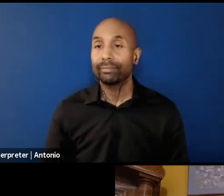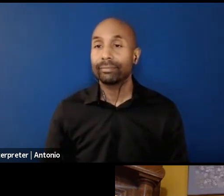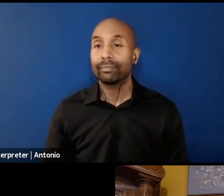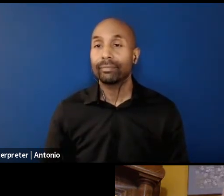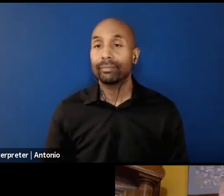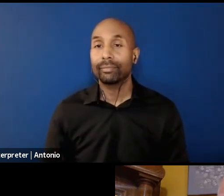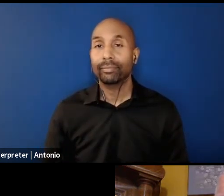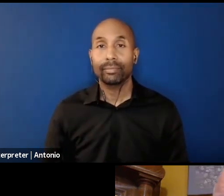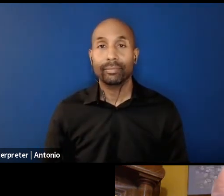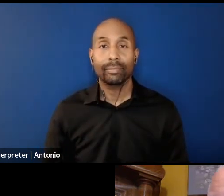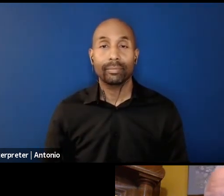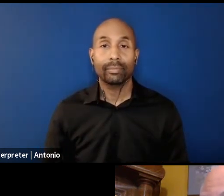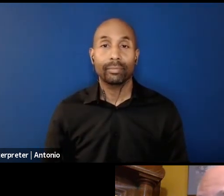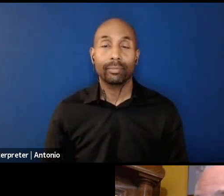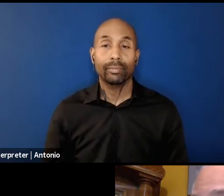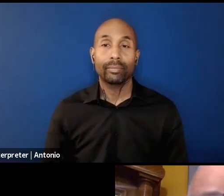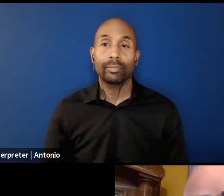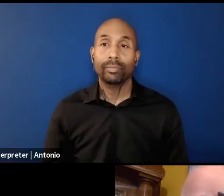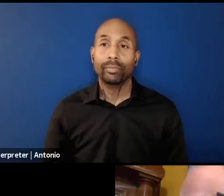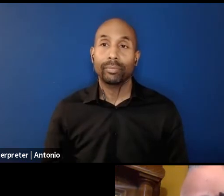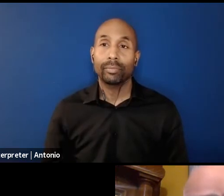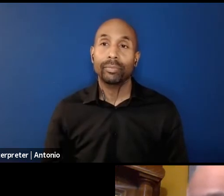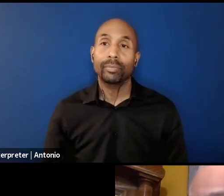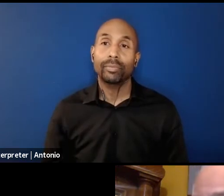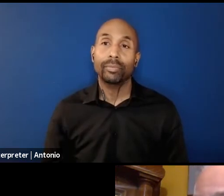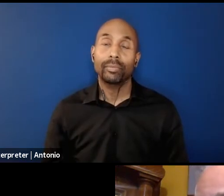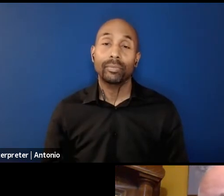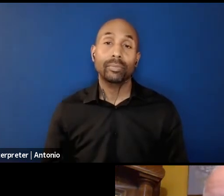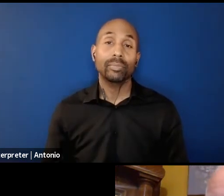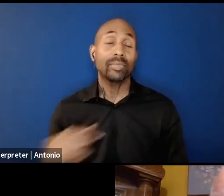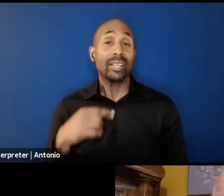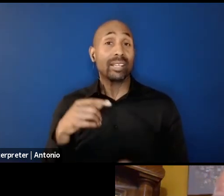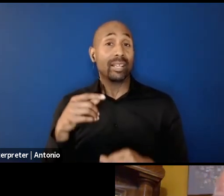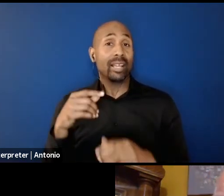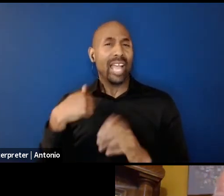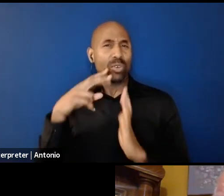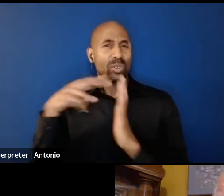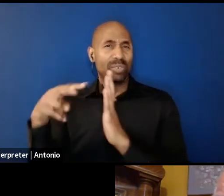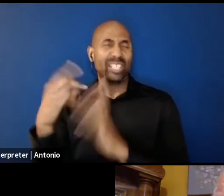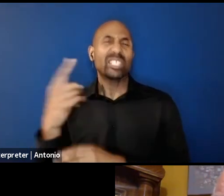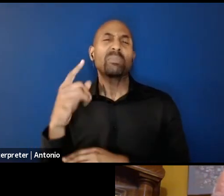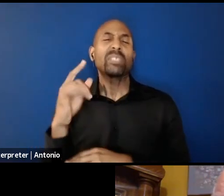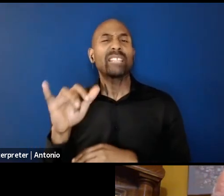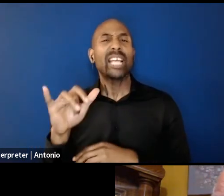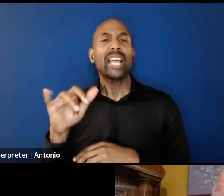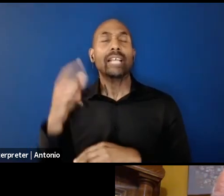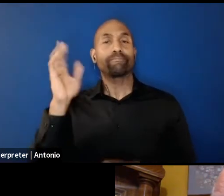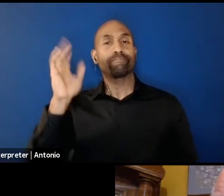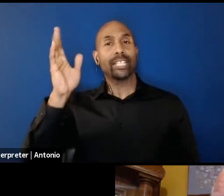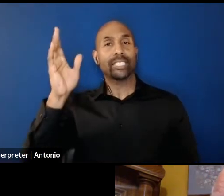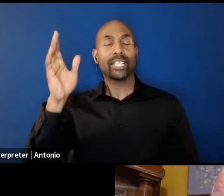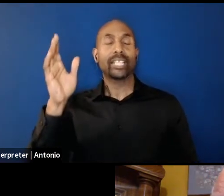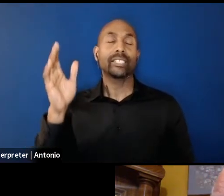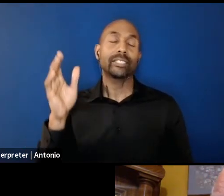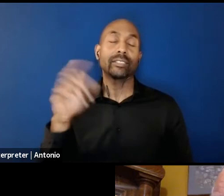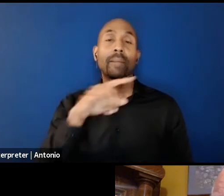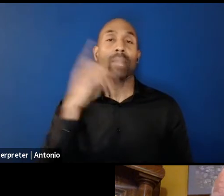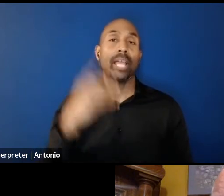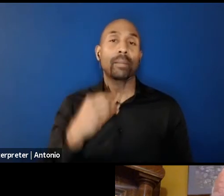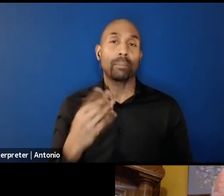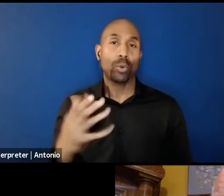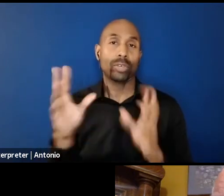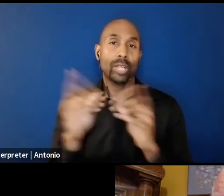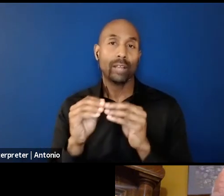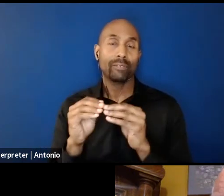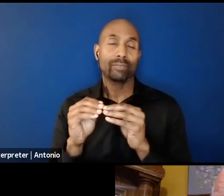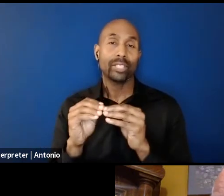for as a kind of keynote for the Black Poetry Conference that took place at Princeton